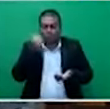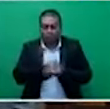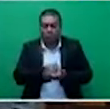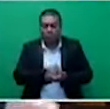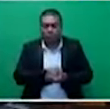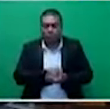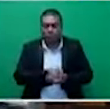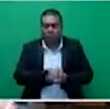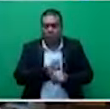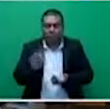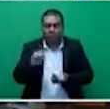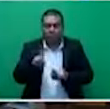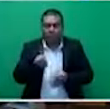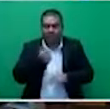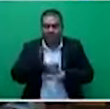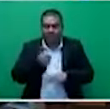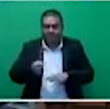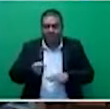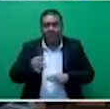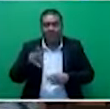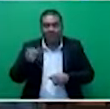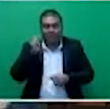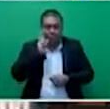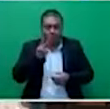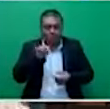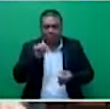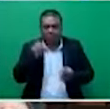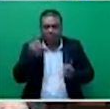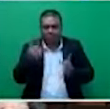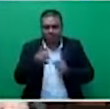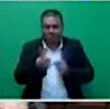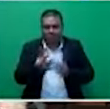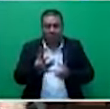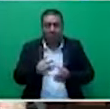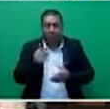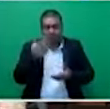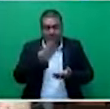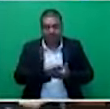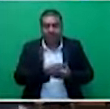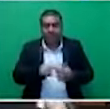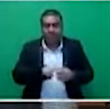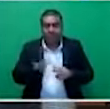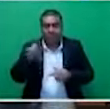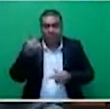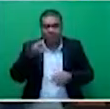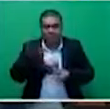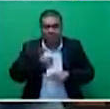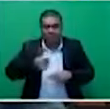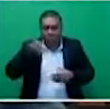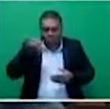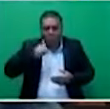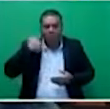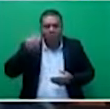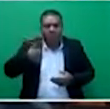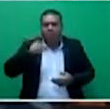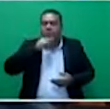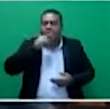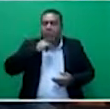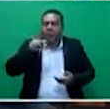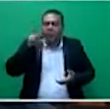sir. But the government, of course, and our lenders watch these closely. The fact is, Mr. Speaker, sir, the FijiFirst government has always been borrowing for capital expenditure